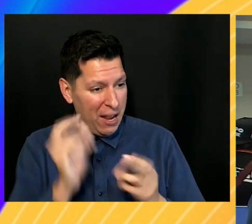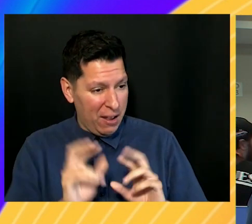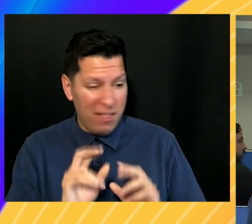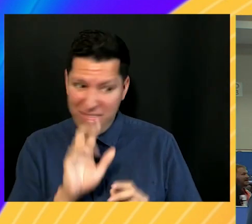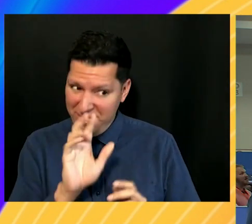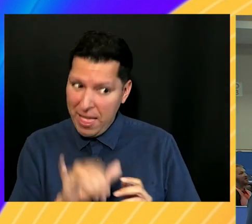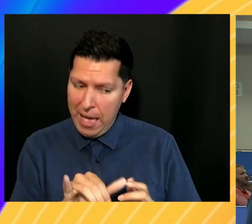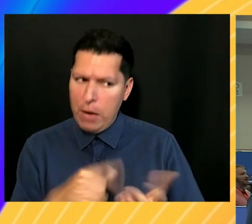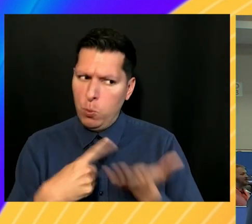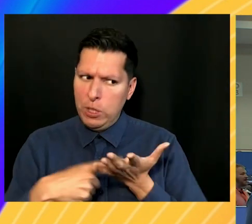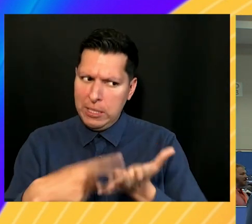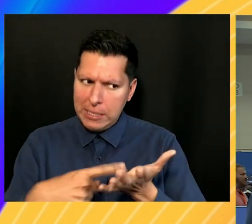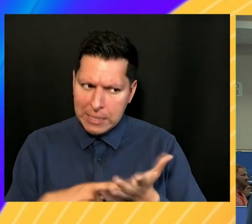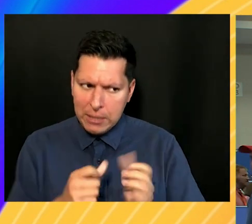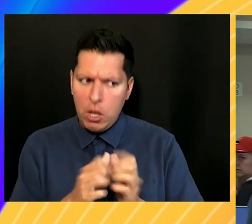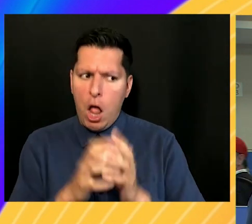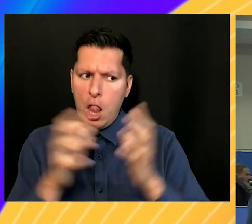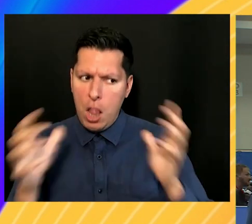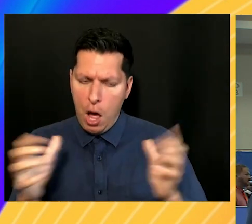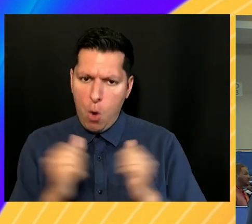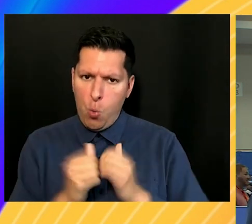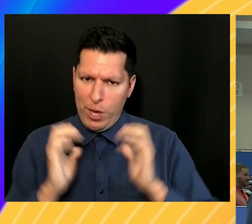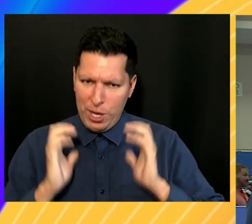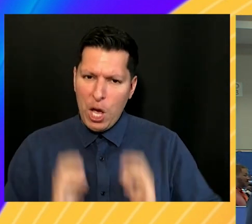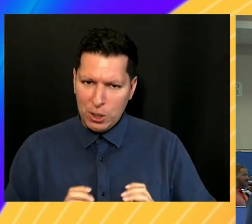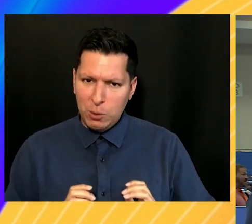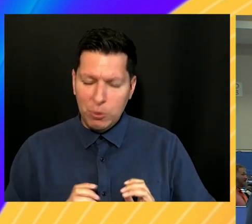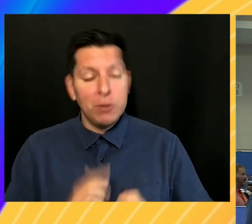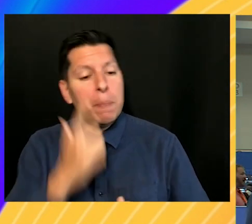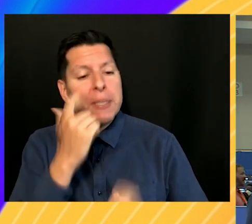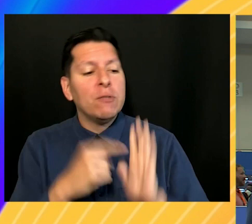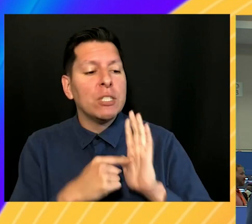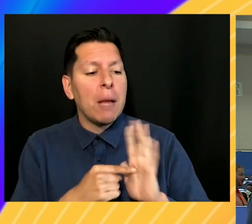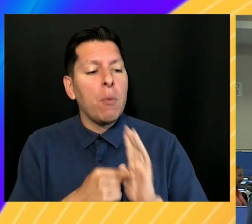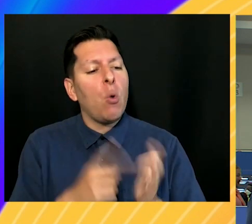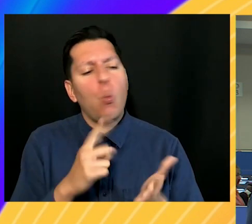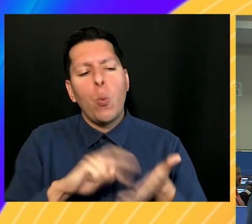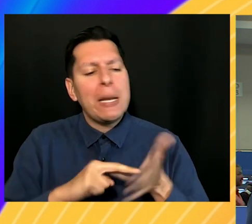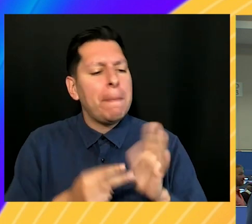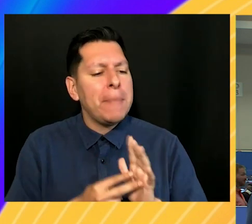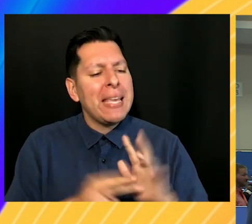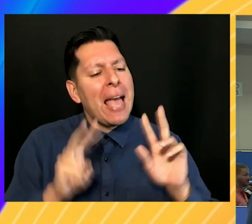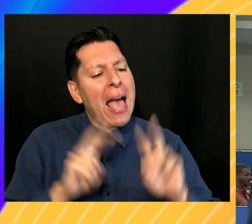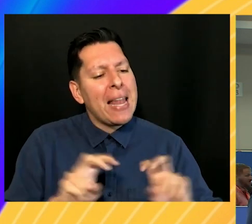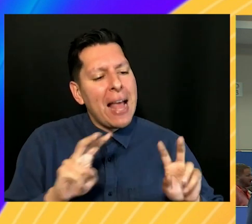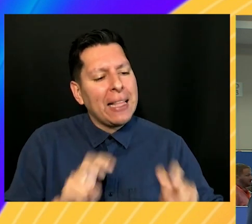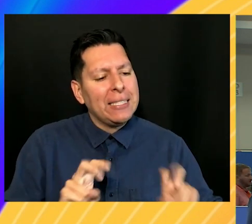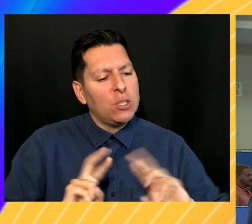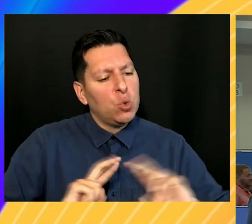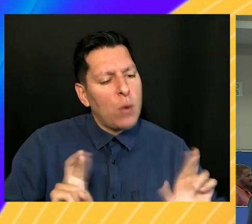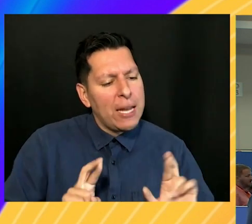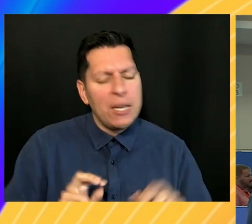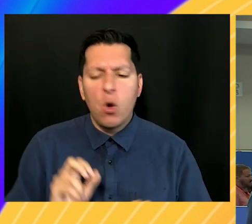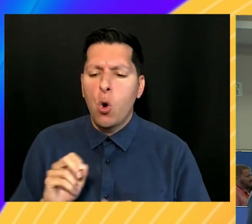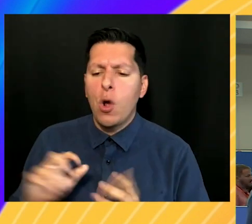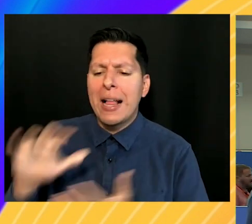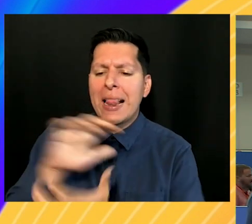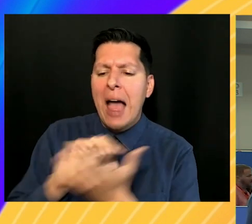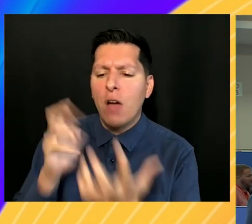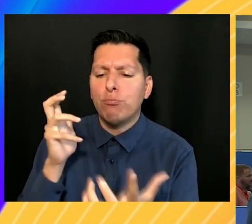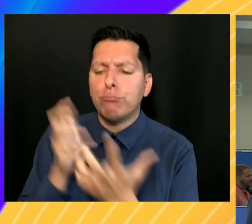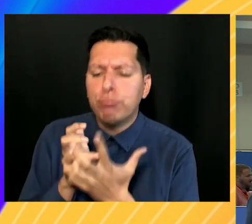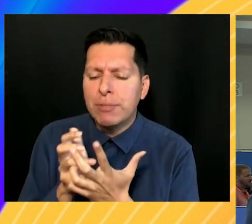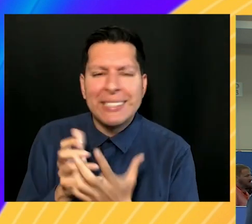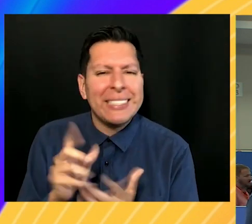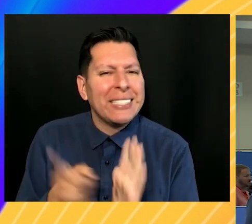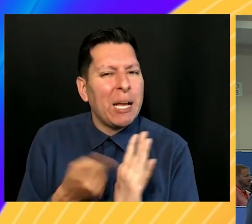our customers about, because sometimes what is analysis ready, what is cloud optimized, we don't actually have the answers to some of these